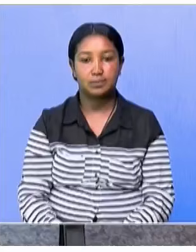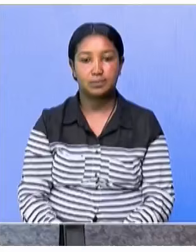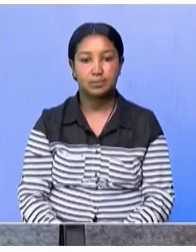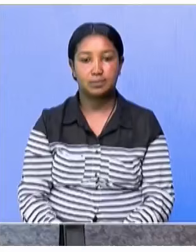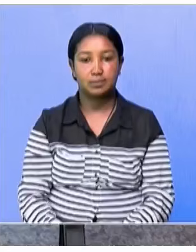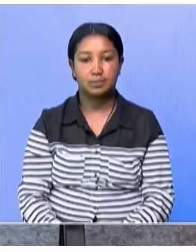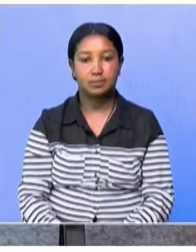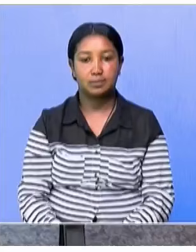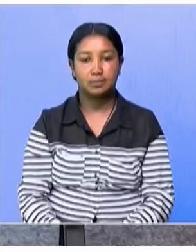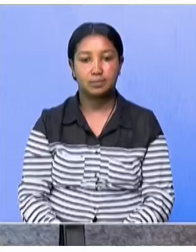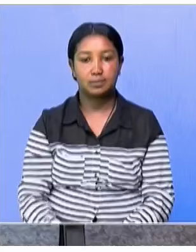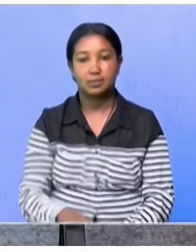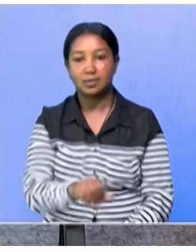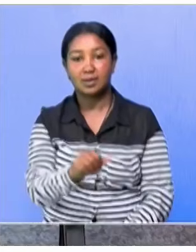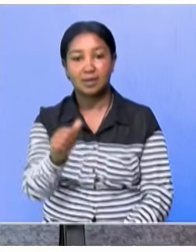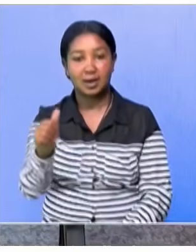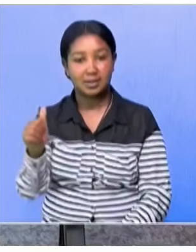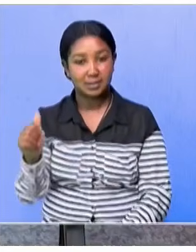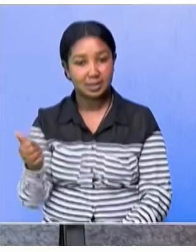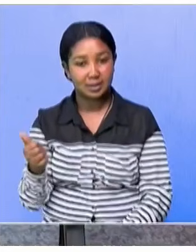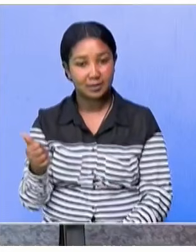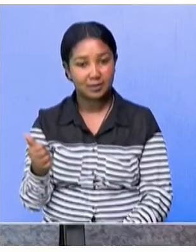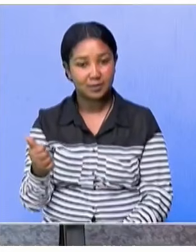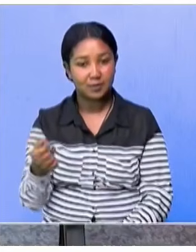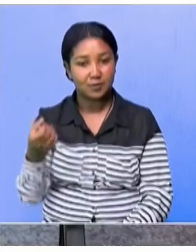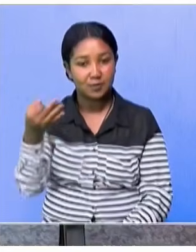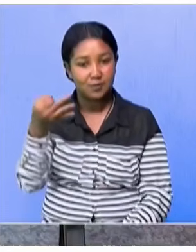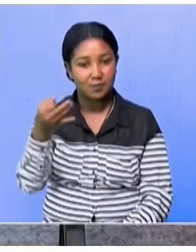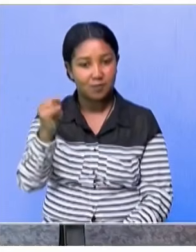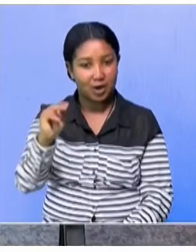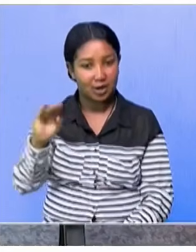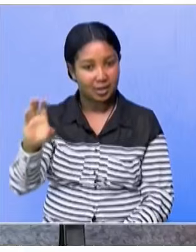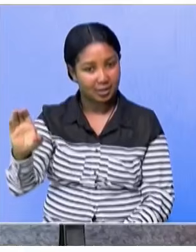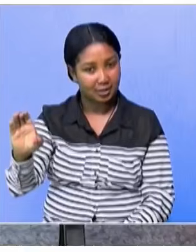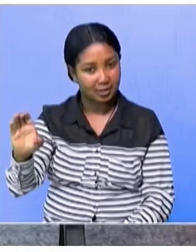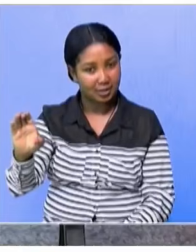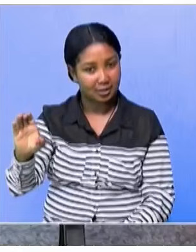okay, and then fine,